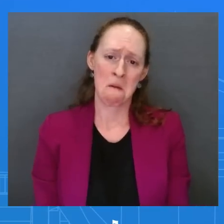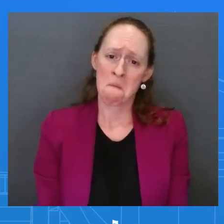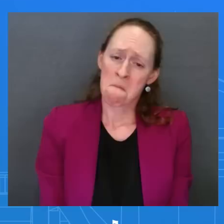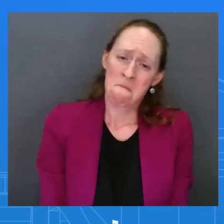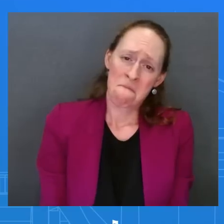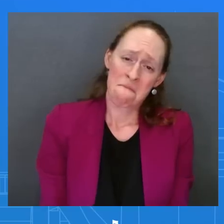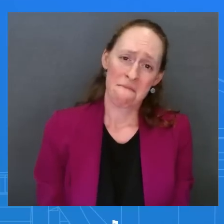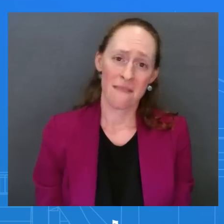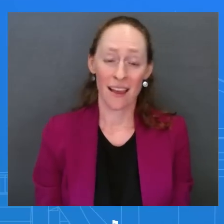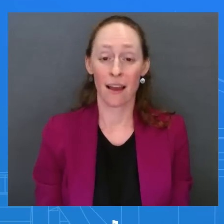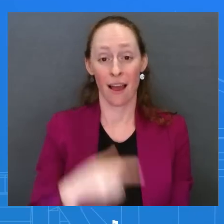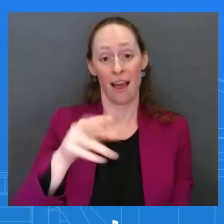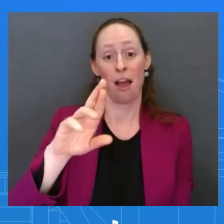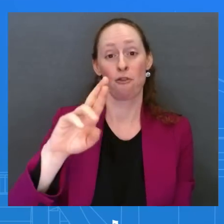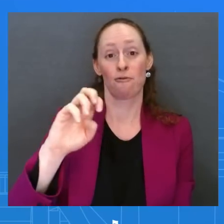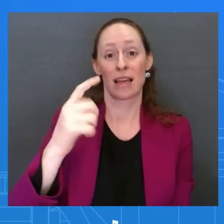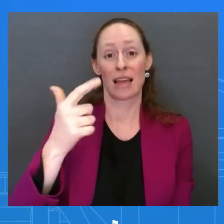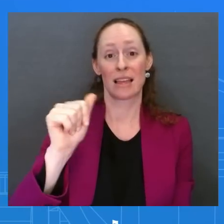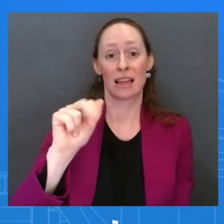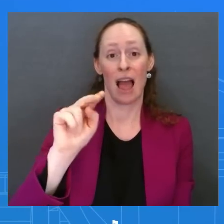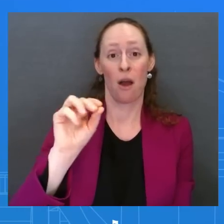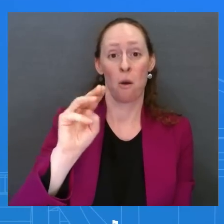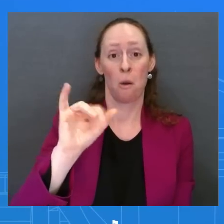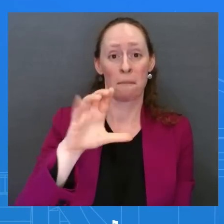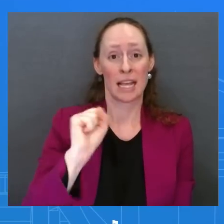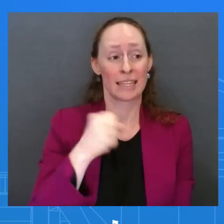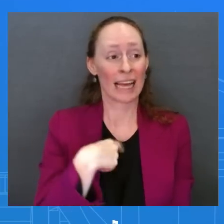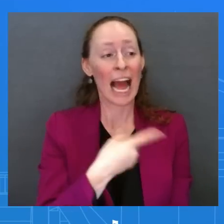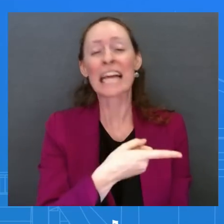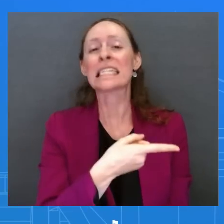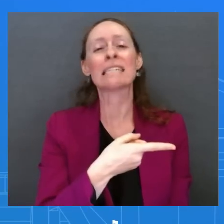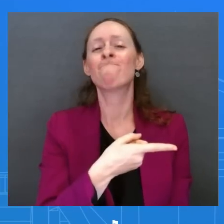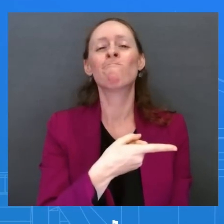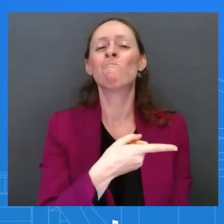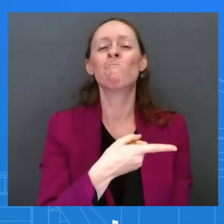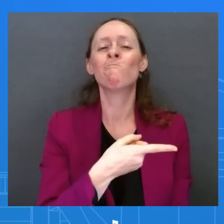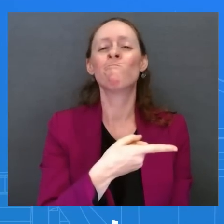now. And so what we have been very clear, you hear me say this all the time,